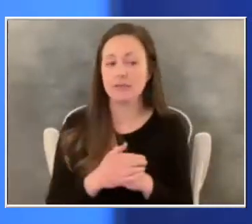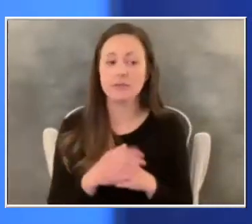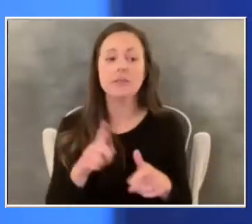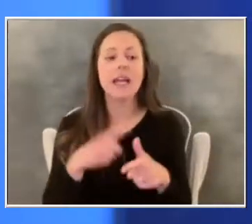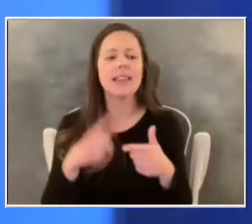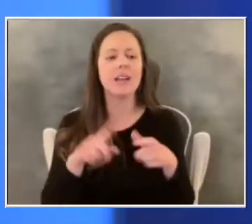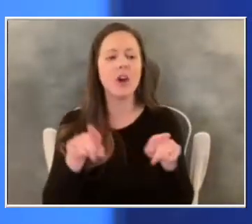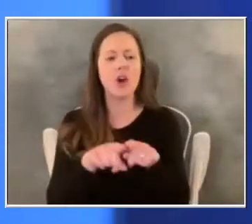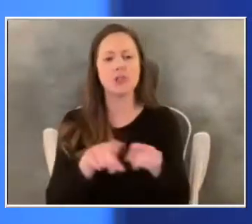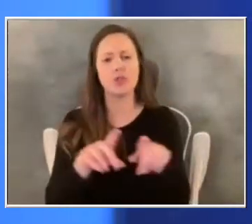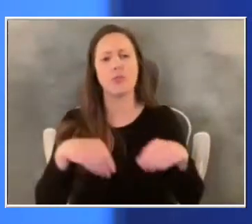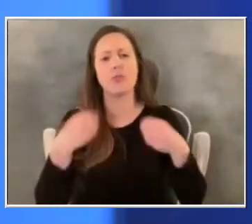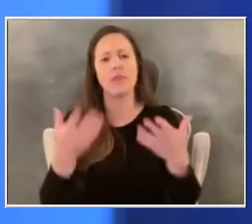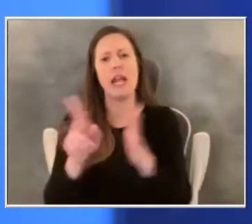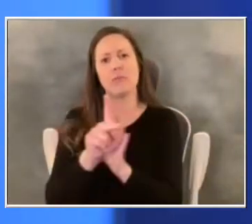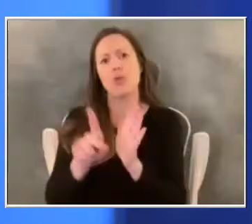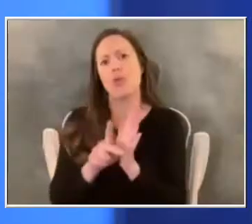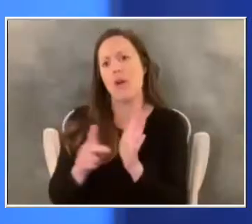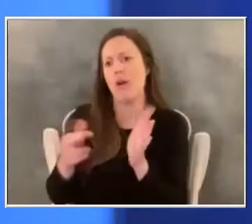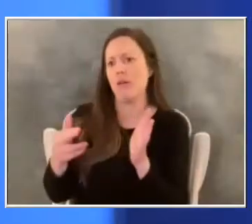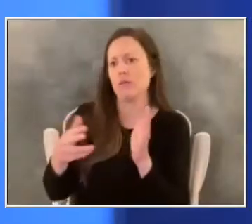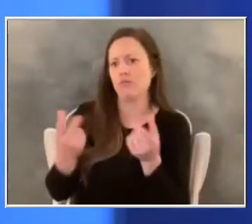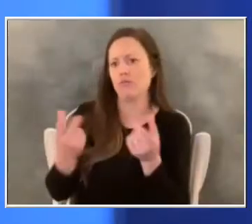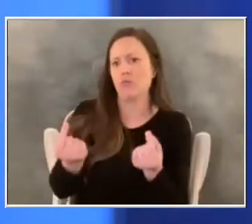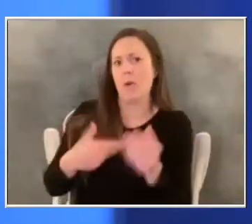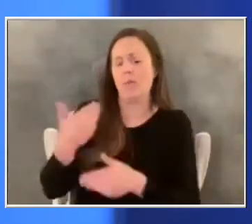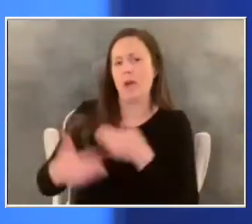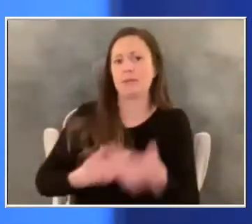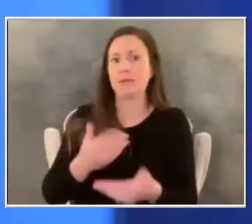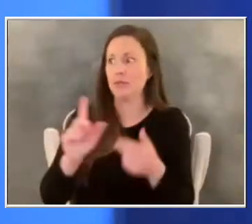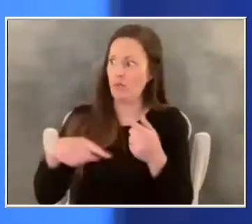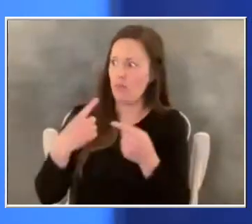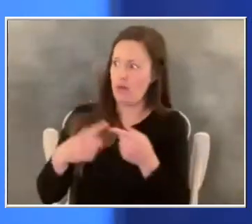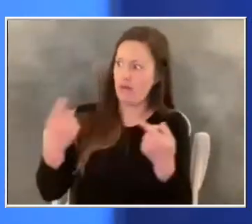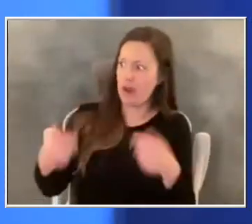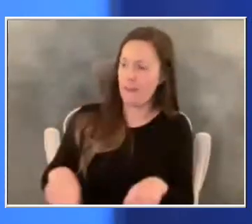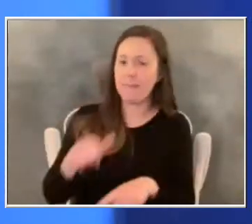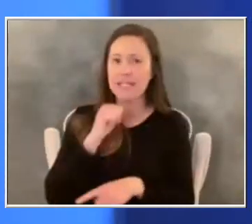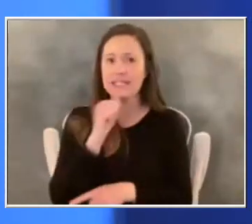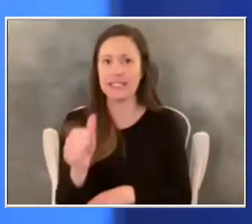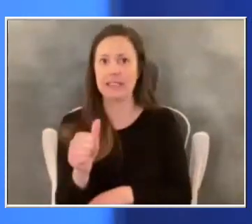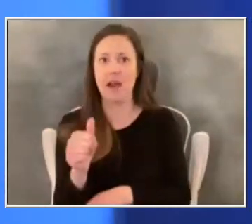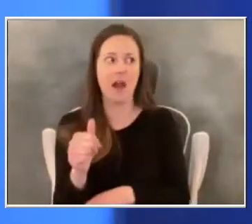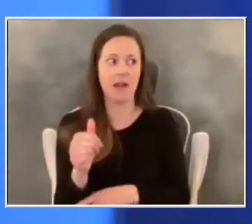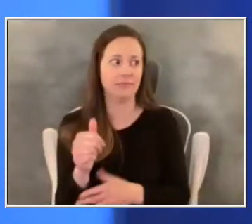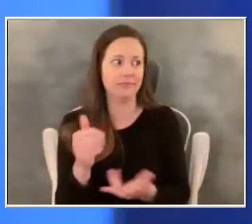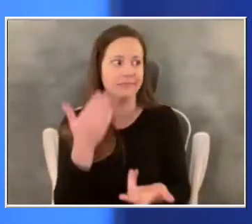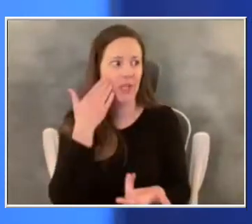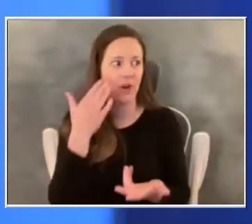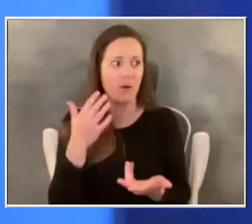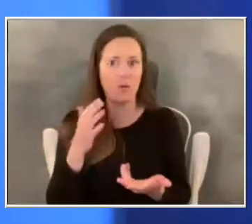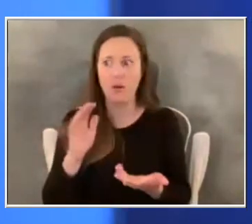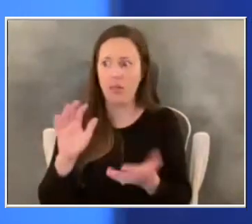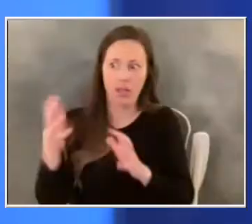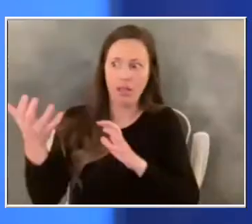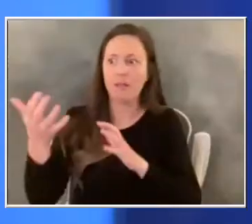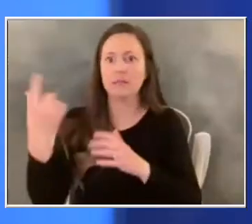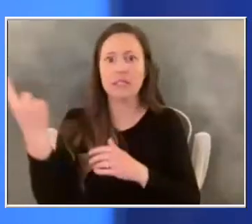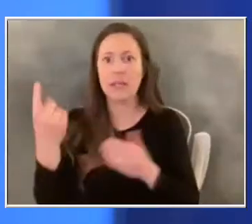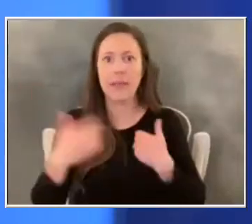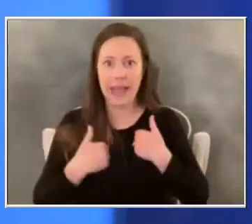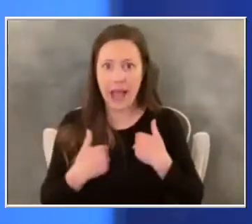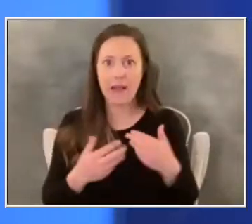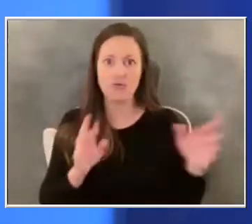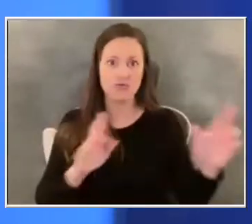protocols and processes. So when it happens, they're not just looking at memory, but they've got something concrete that they can pull out and refer